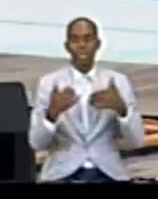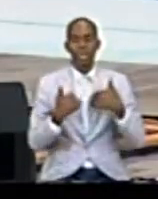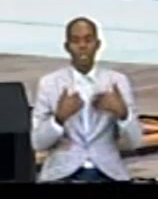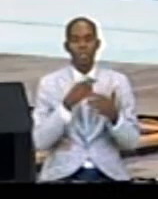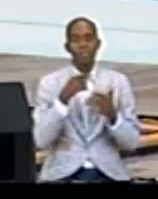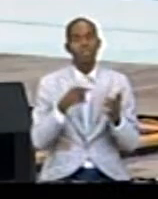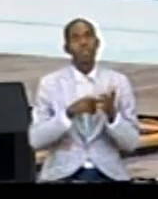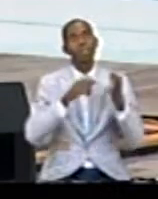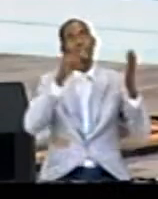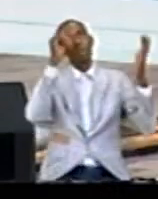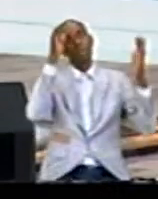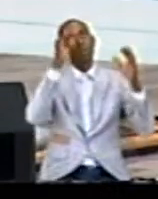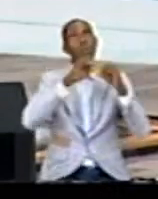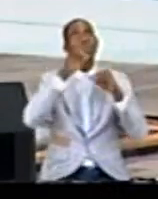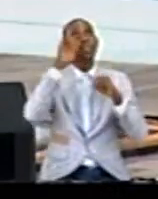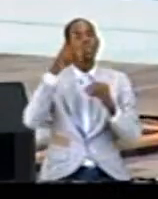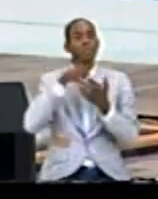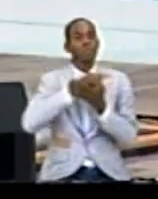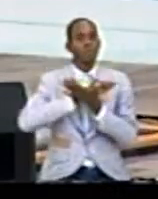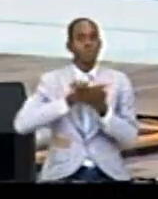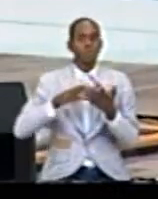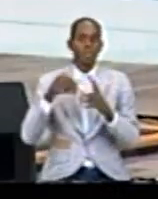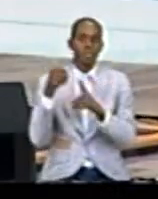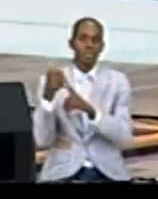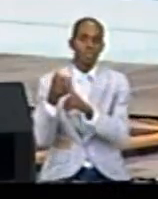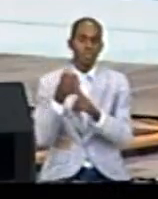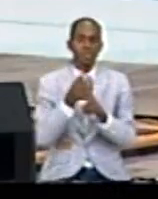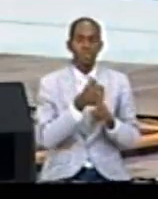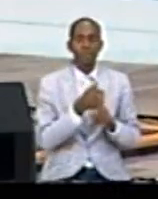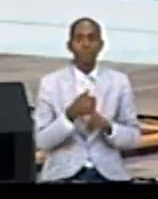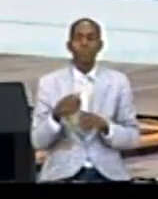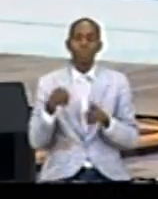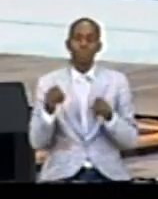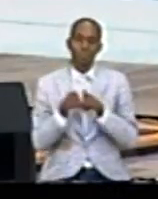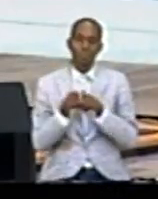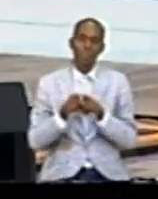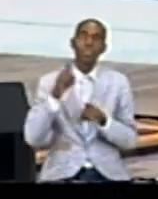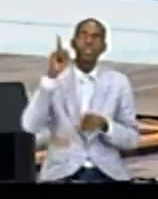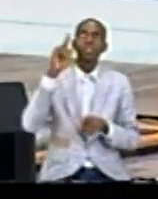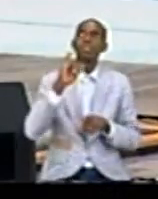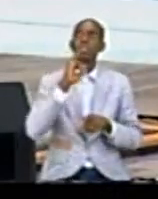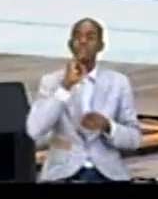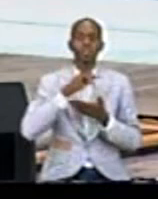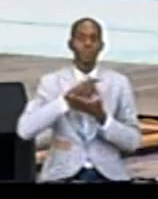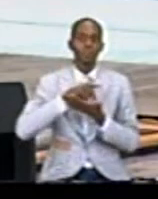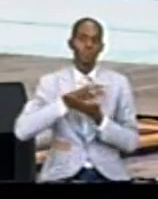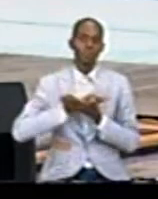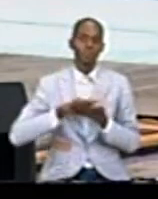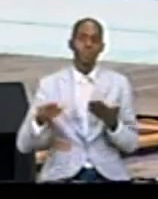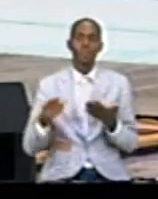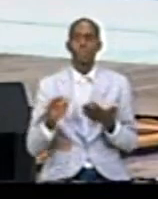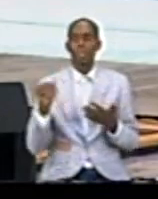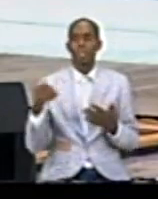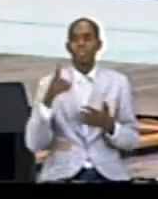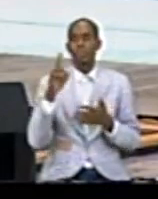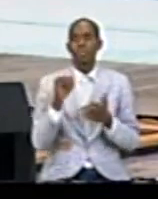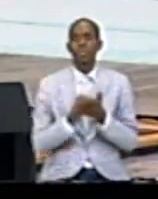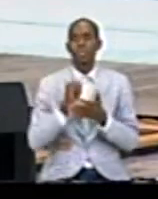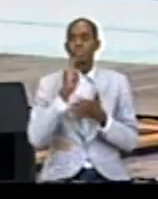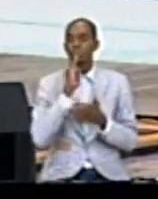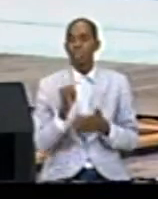him purifieth himself even as he is pure. Whosoever is born of